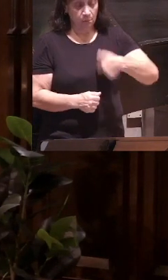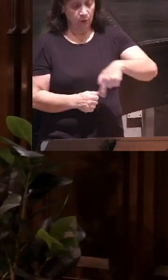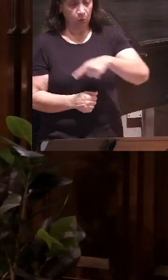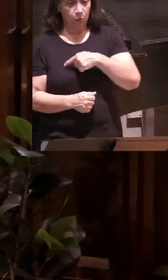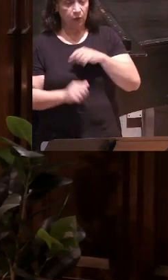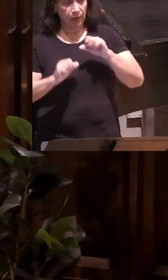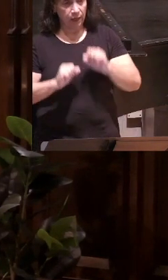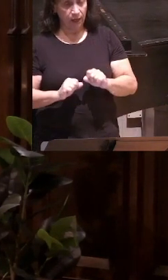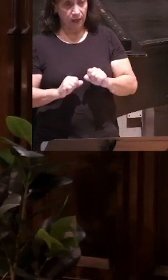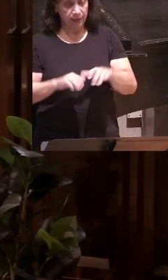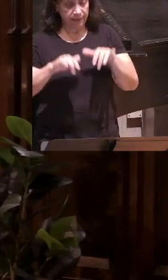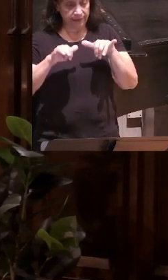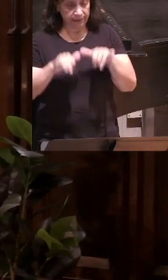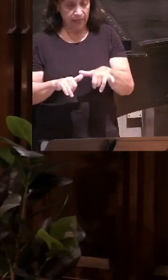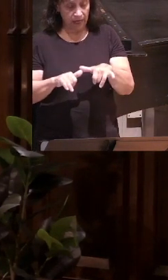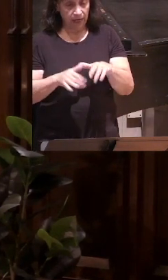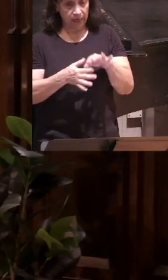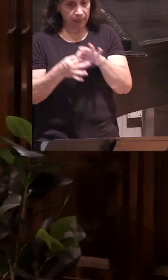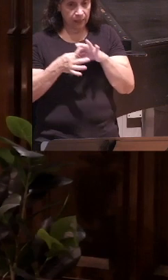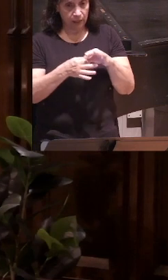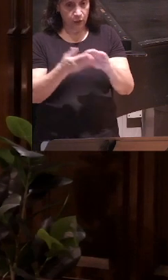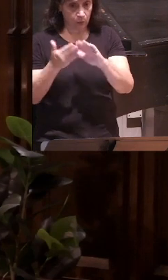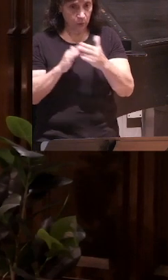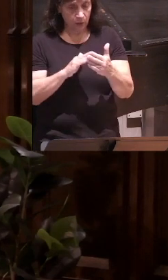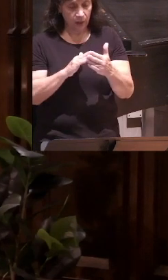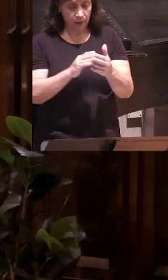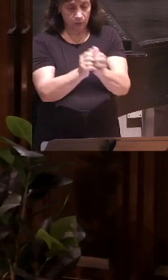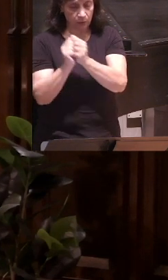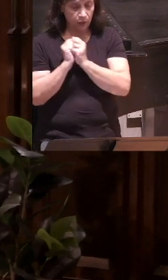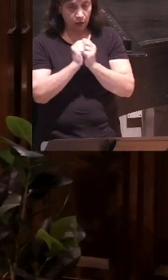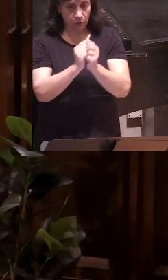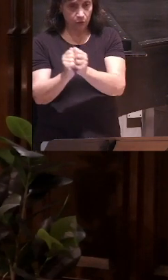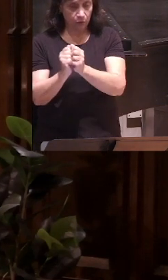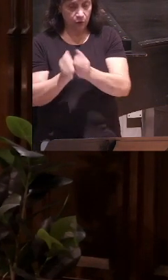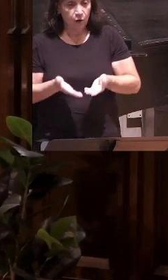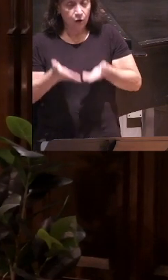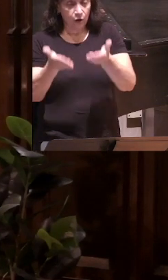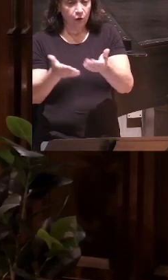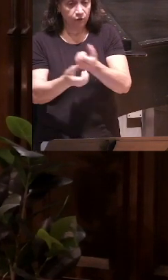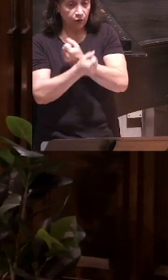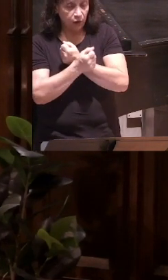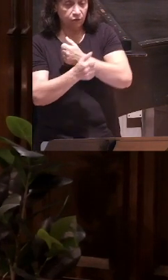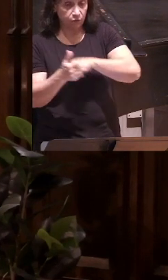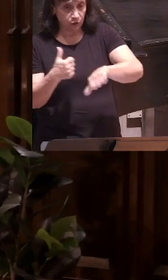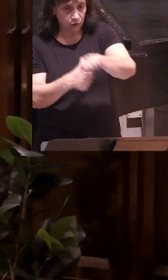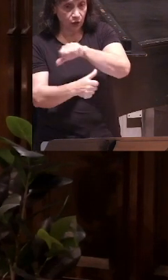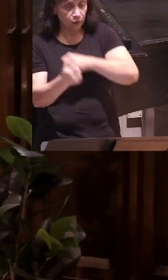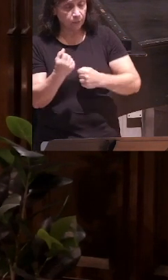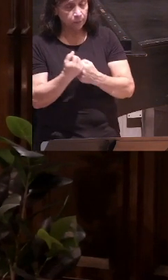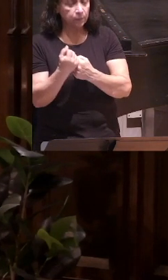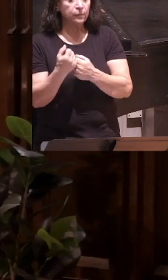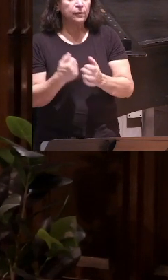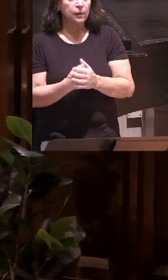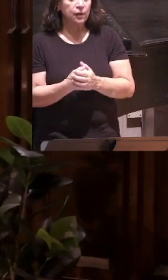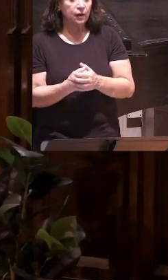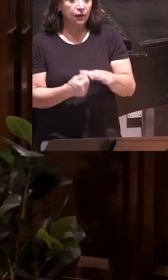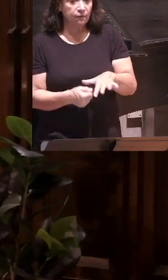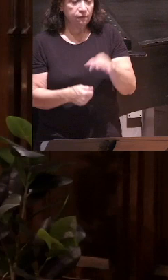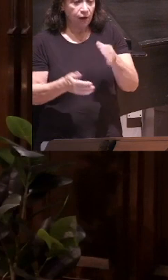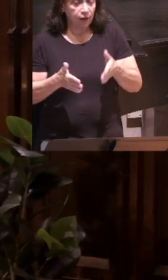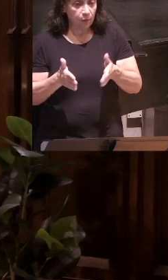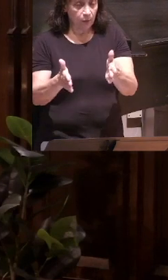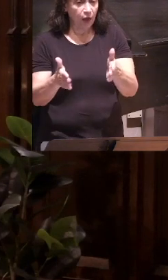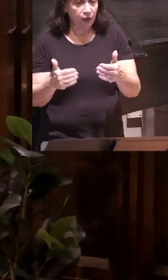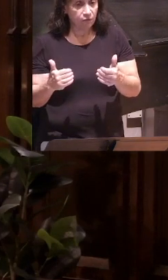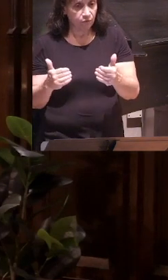can stay in community with each other and offer love to each other, finding the path